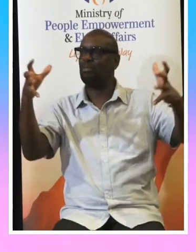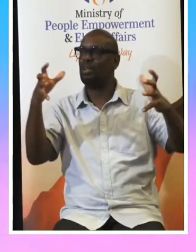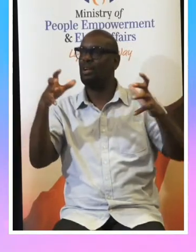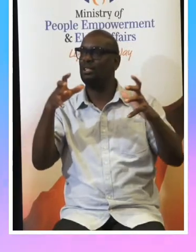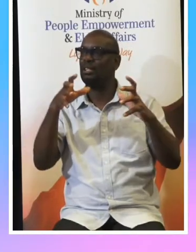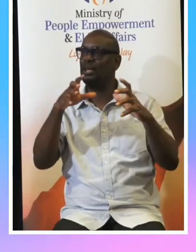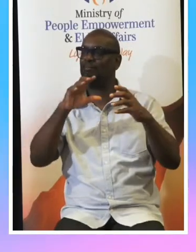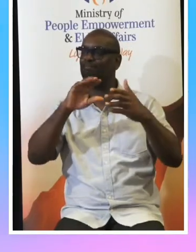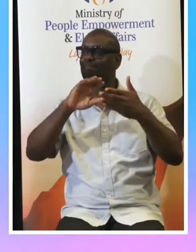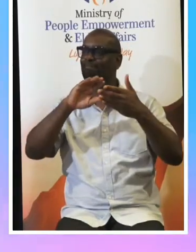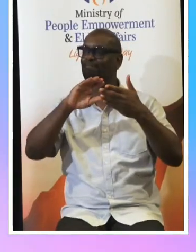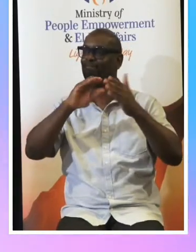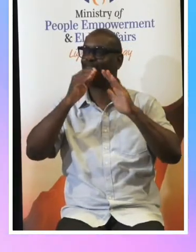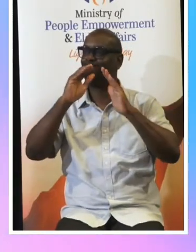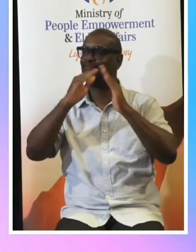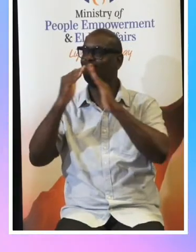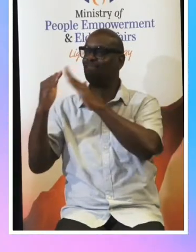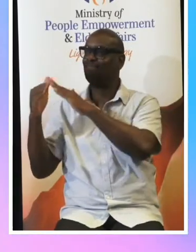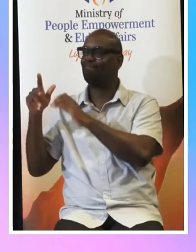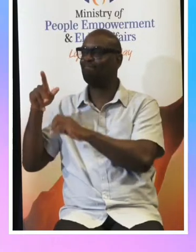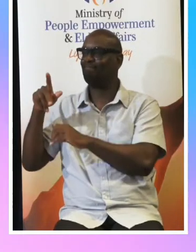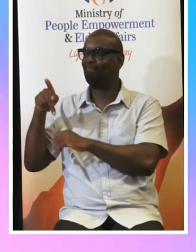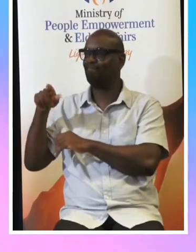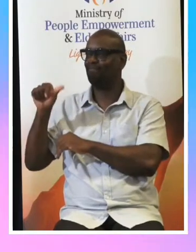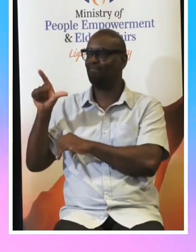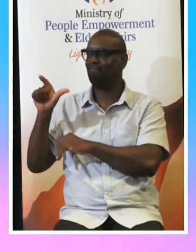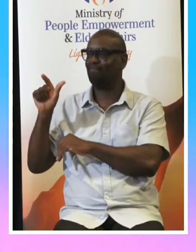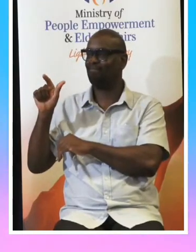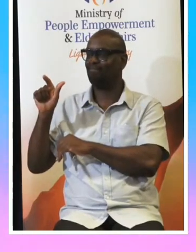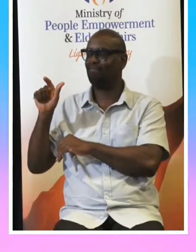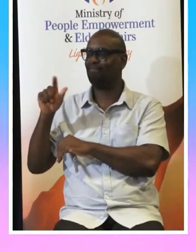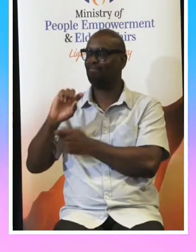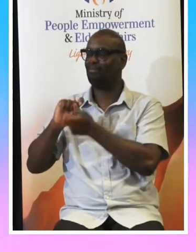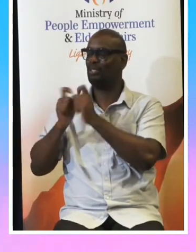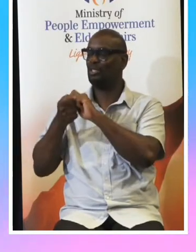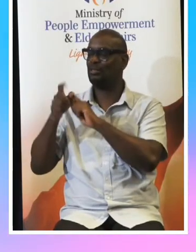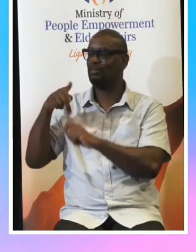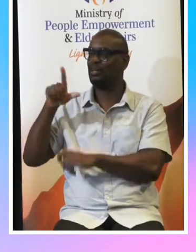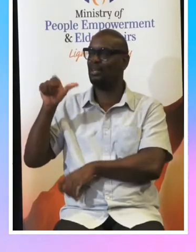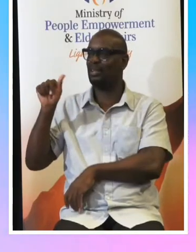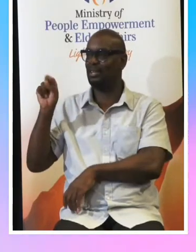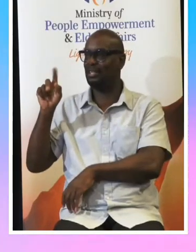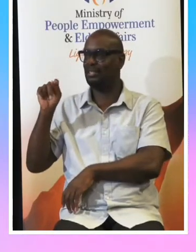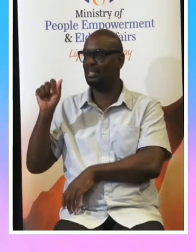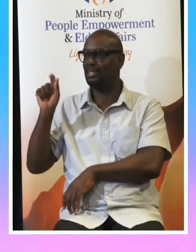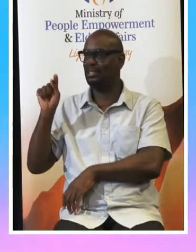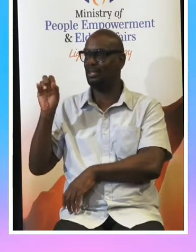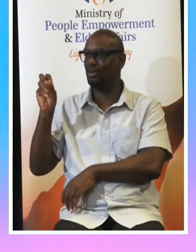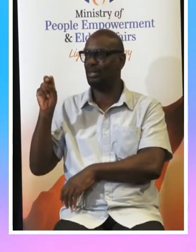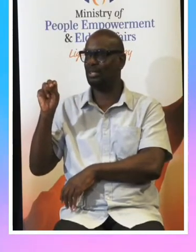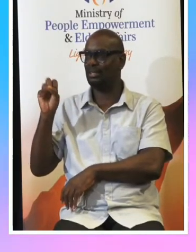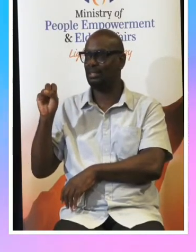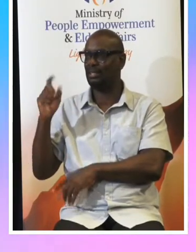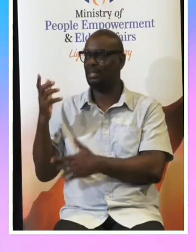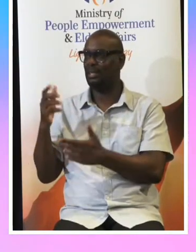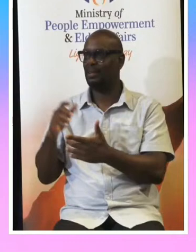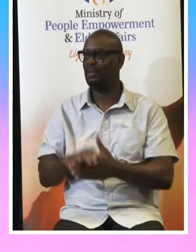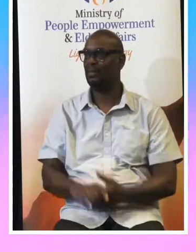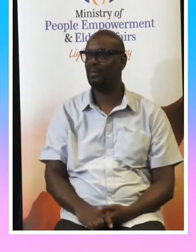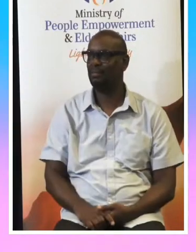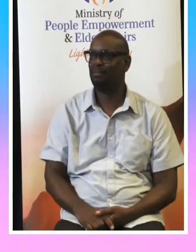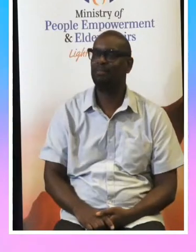like mine, let it be absolutely clear that while there was much of doing